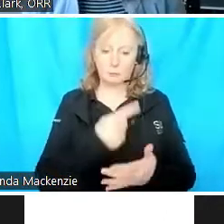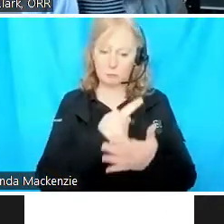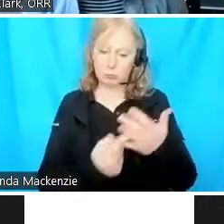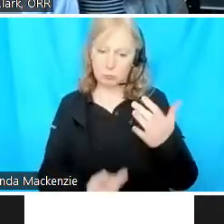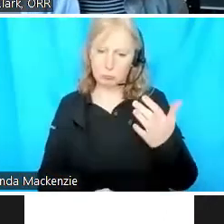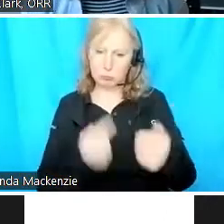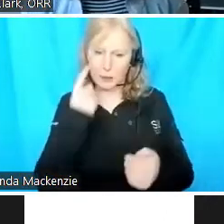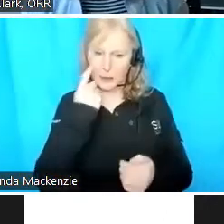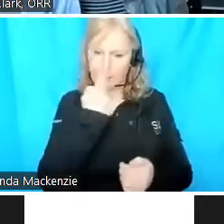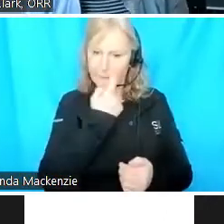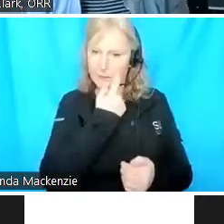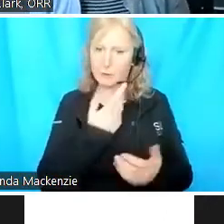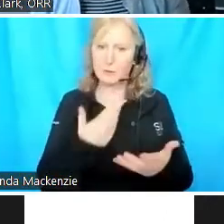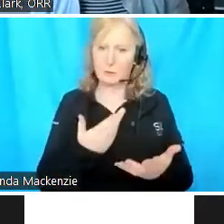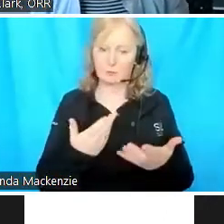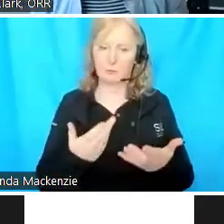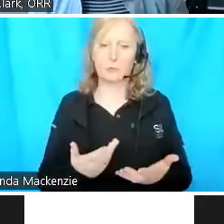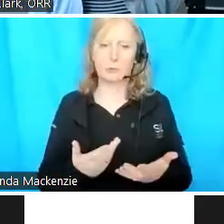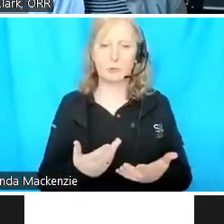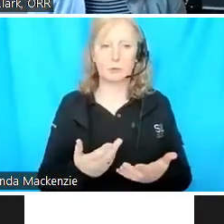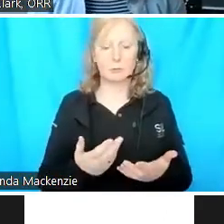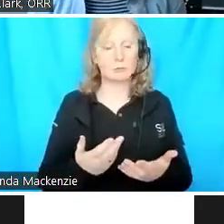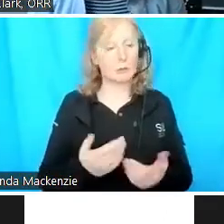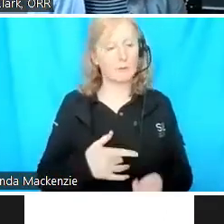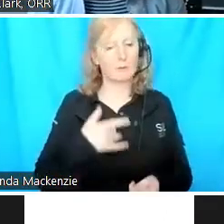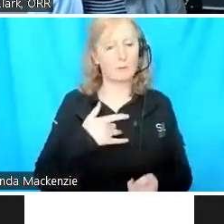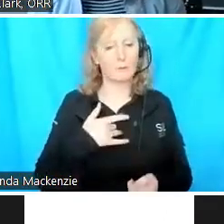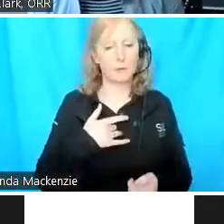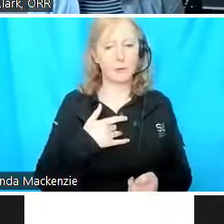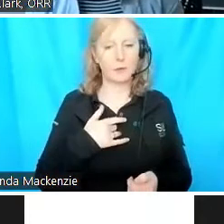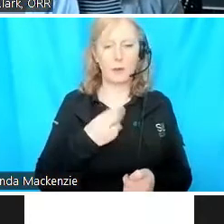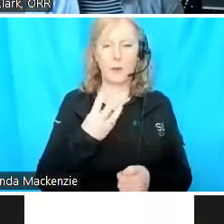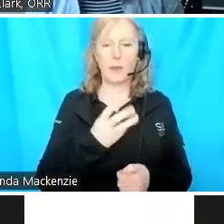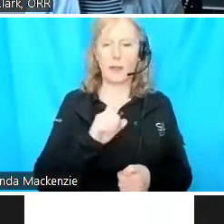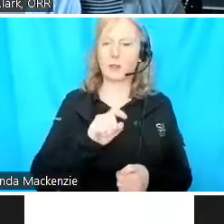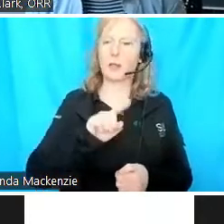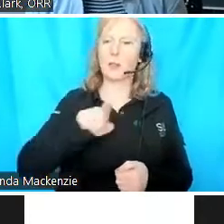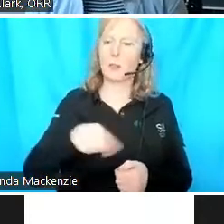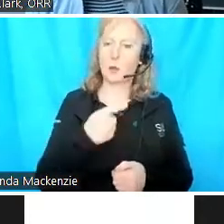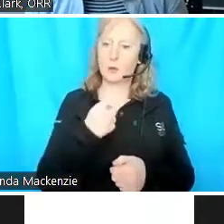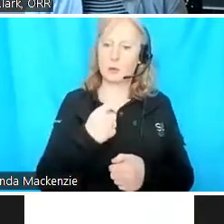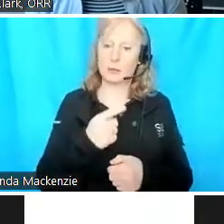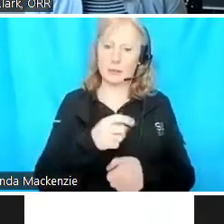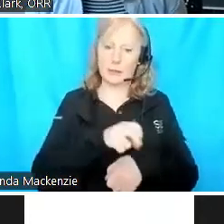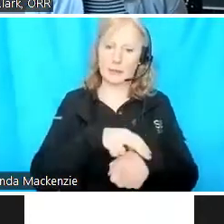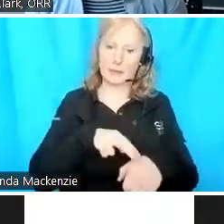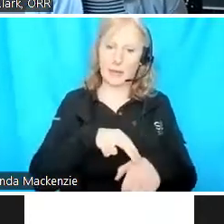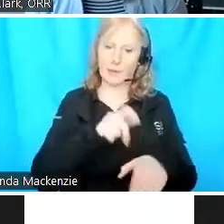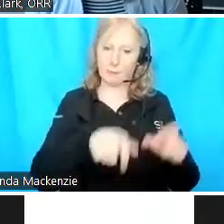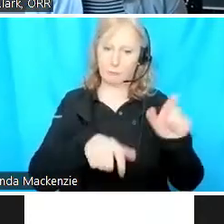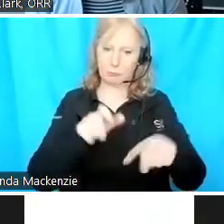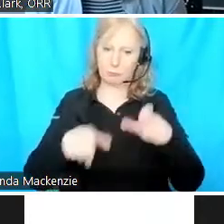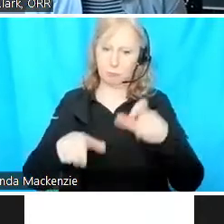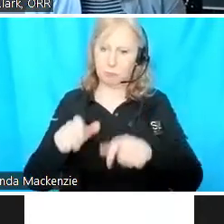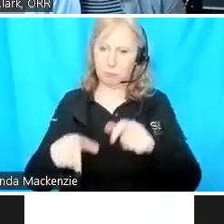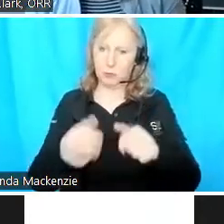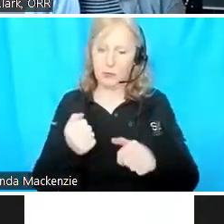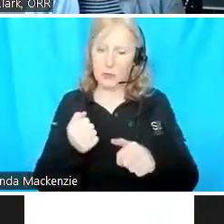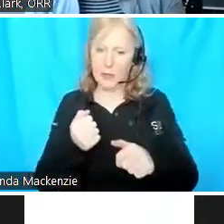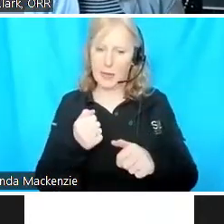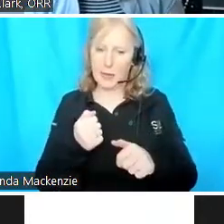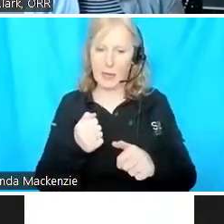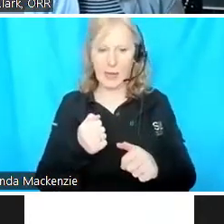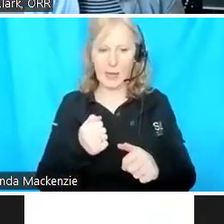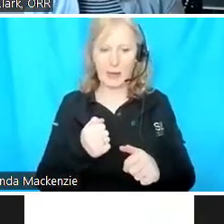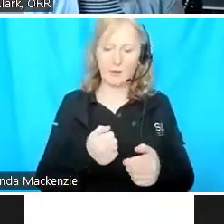It's now, we are confident to say that over 30,000 members of rail staff who interact with passengers in the